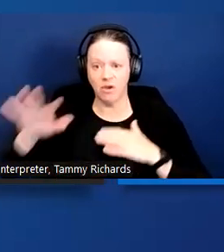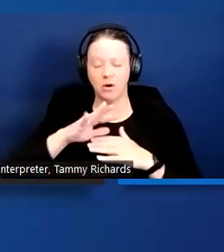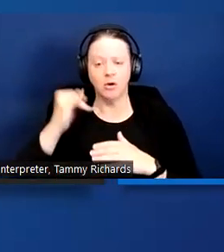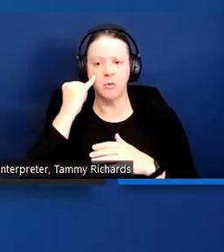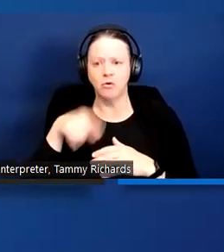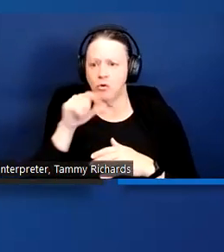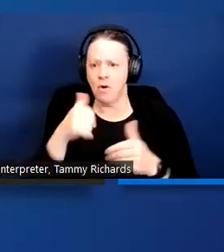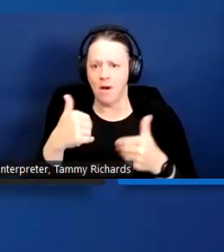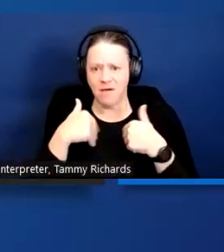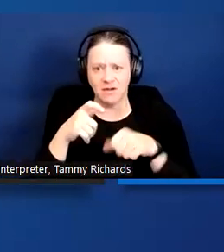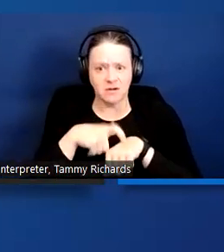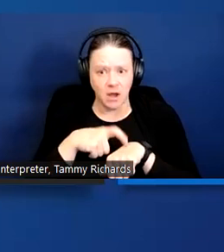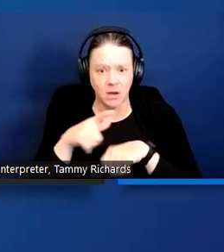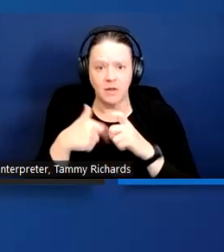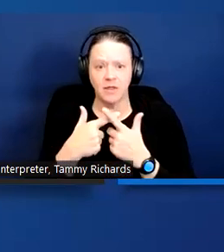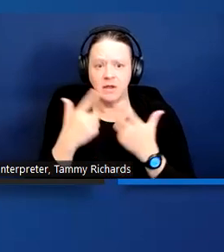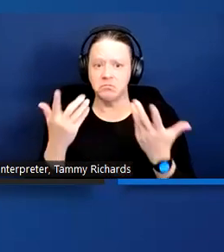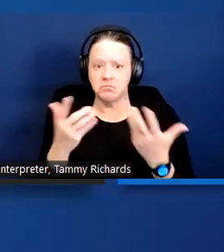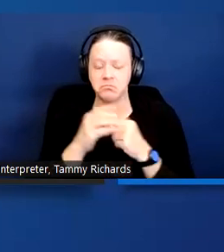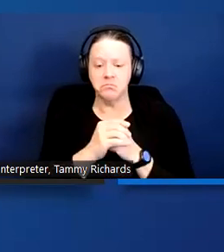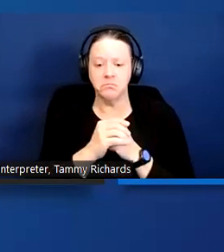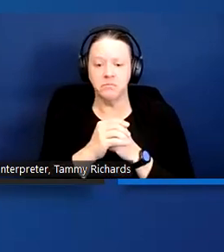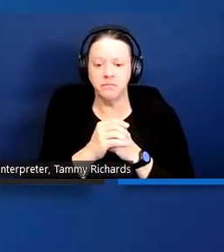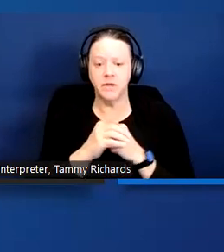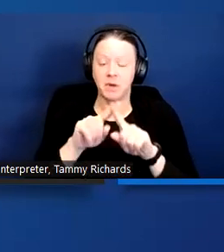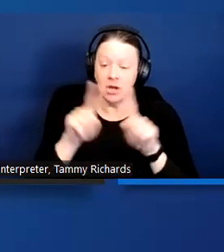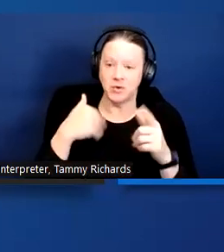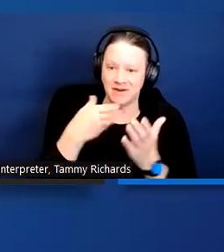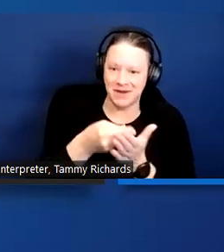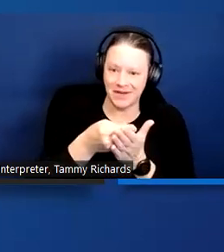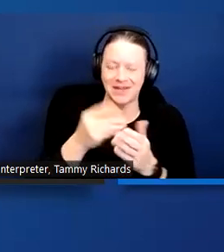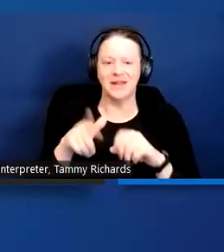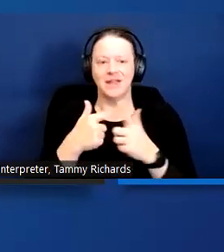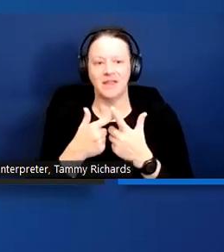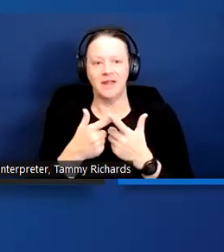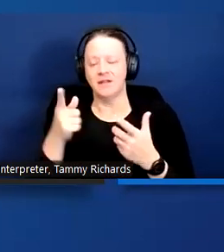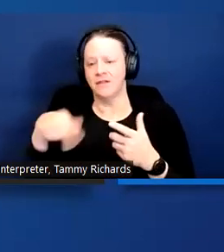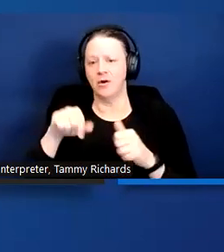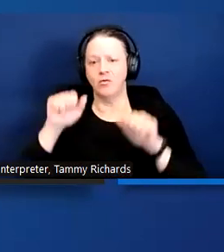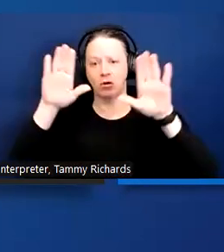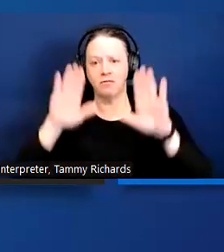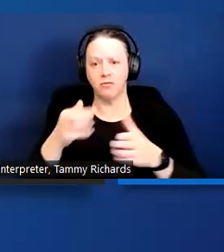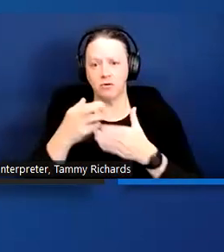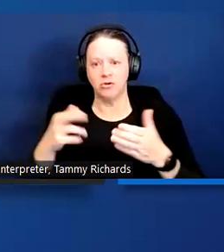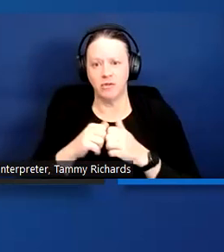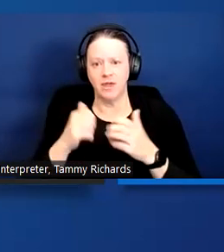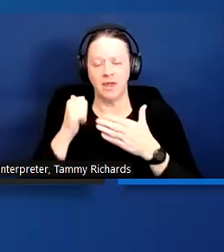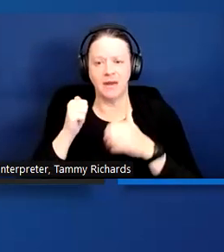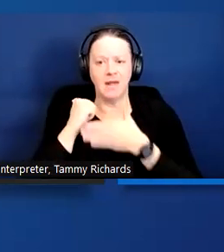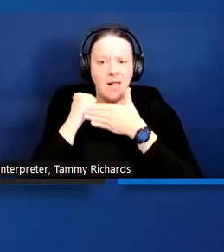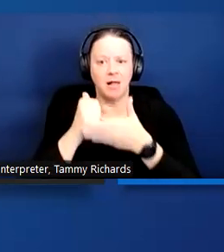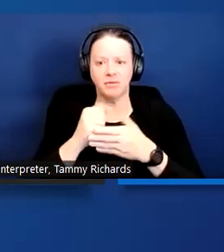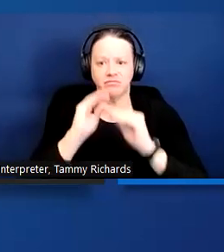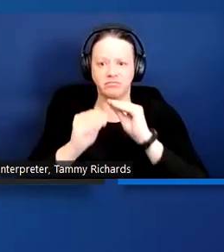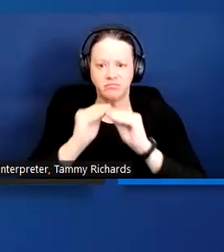have time, there is, but you have money, that they are an excellent resource. They can get things done very